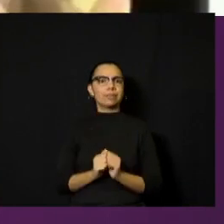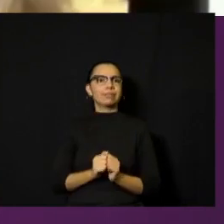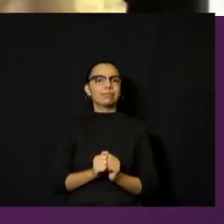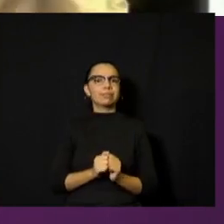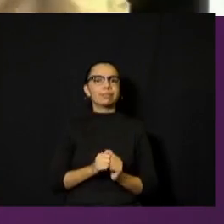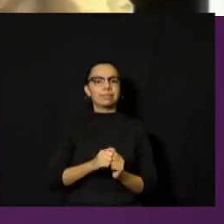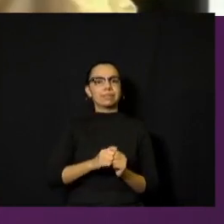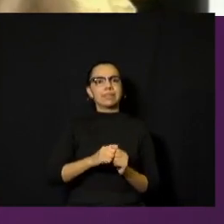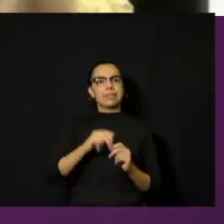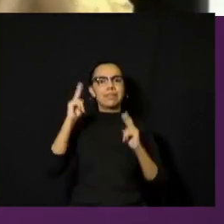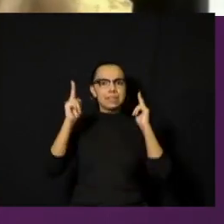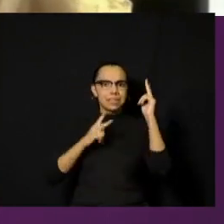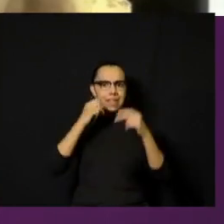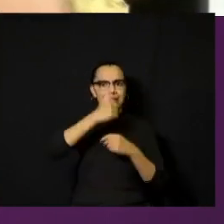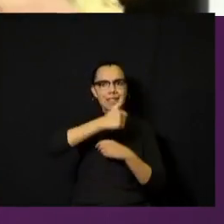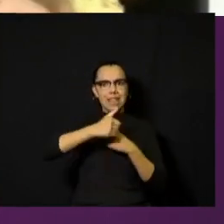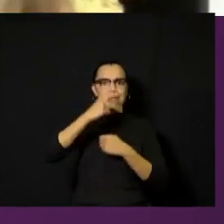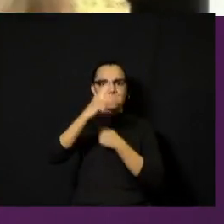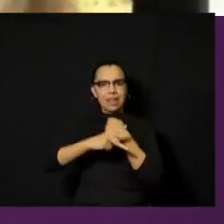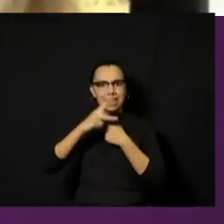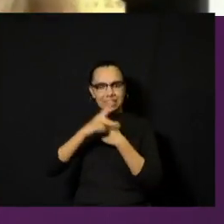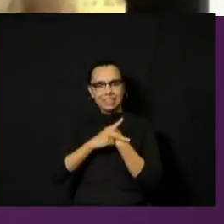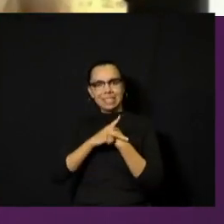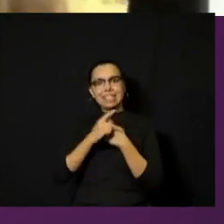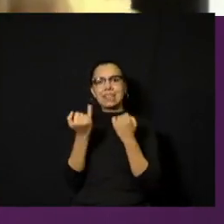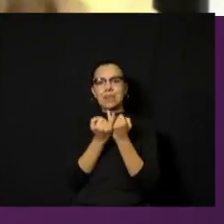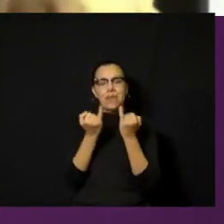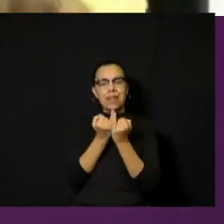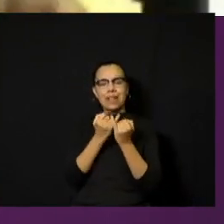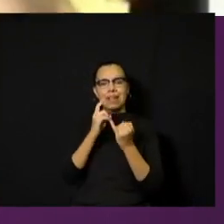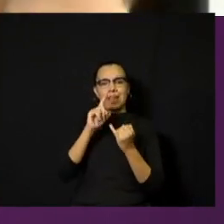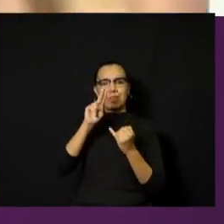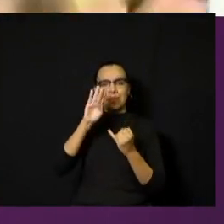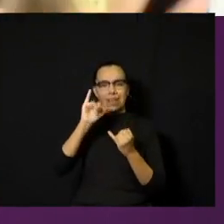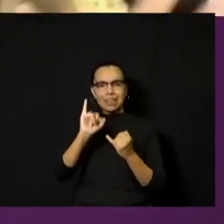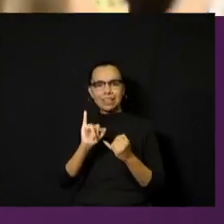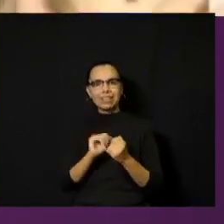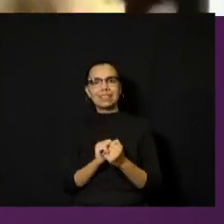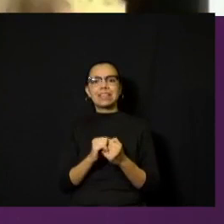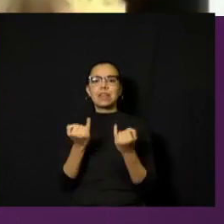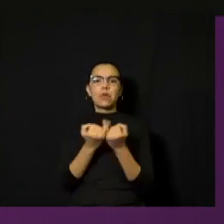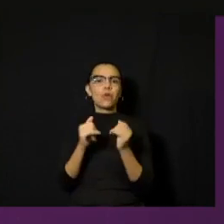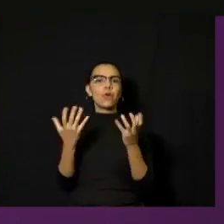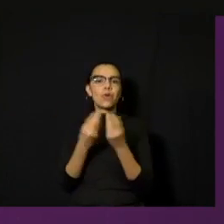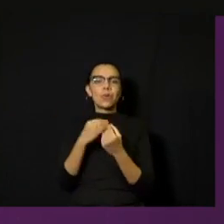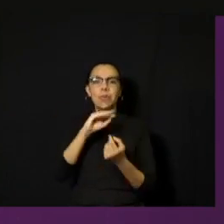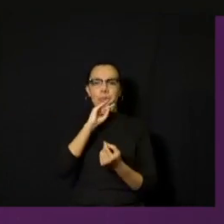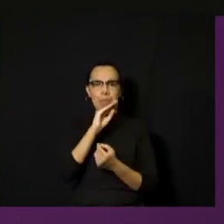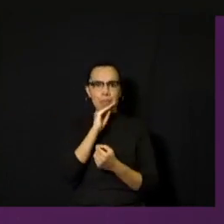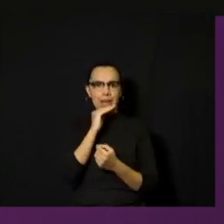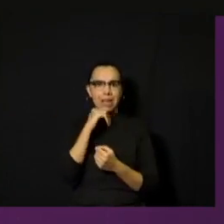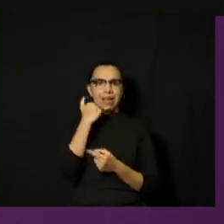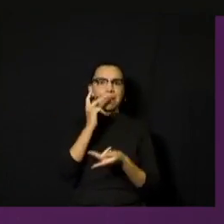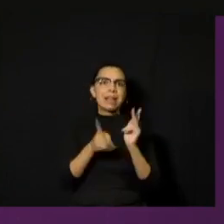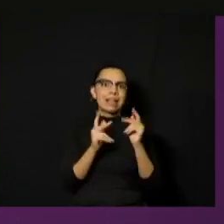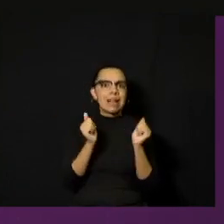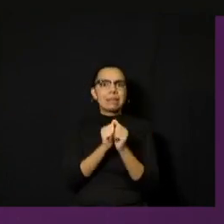this qualified for Paris, Dubai, with my 3 kids, with and my mom. Wonderful, as you